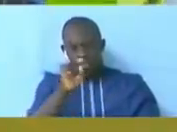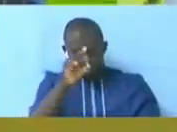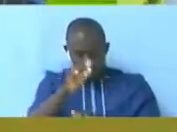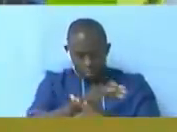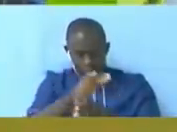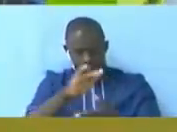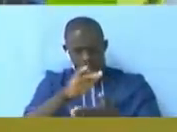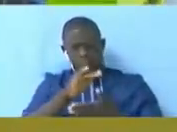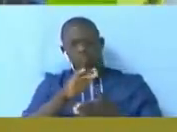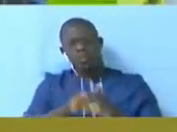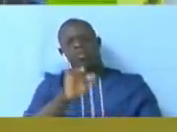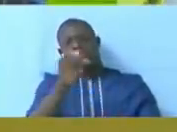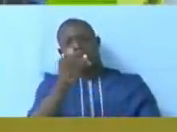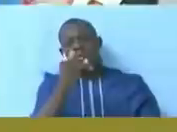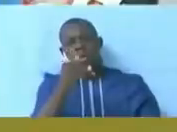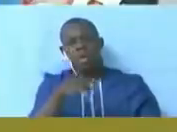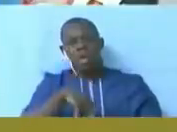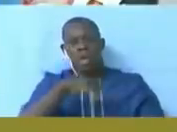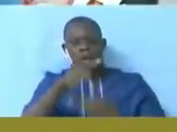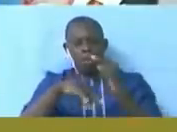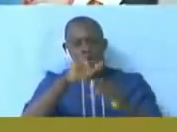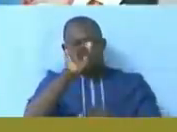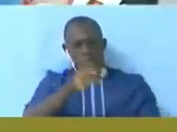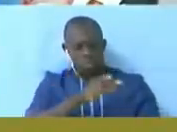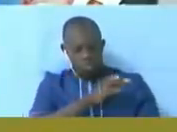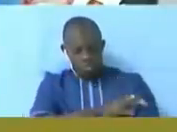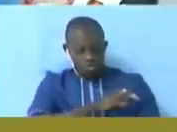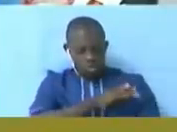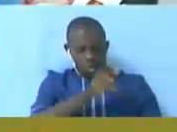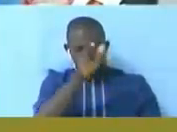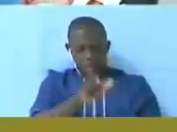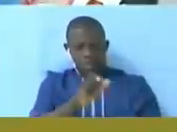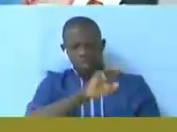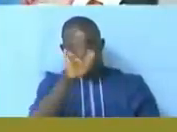Yes. But in the cases of your own clients,